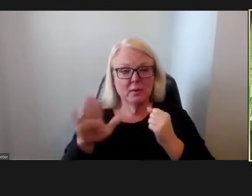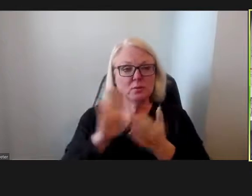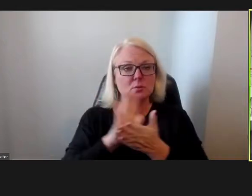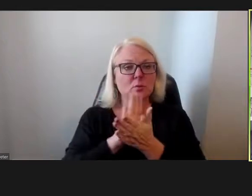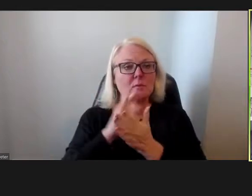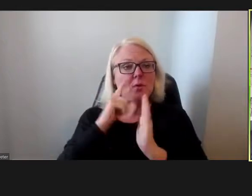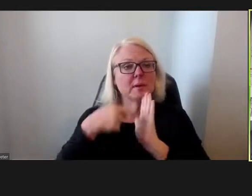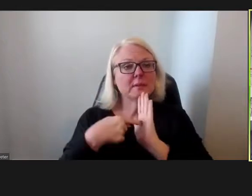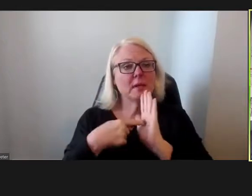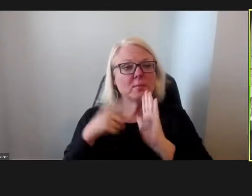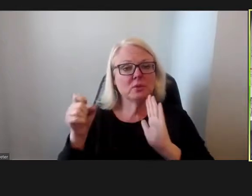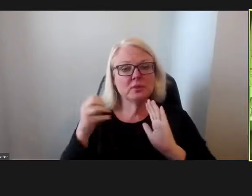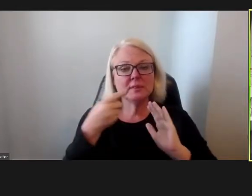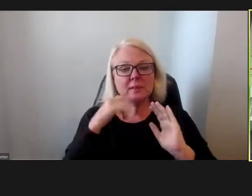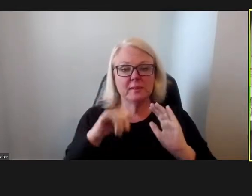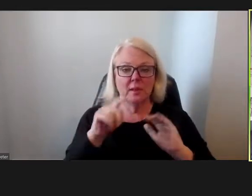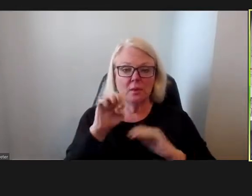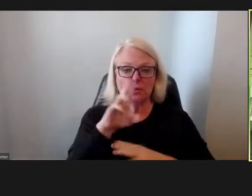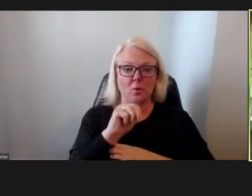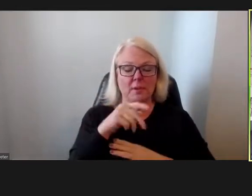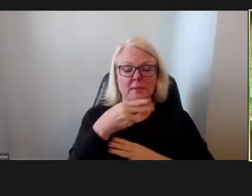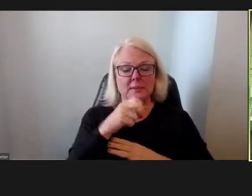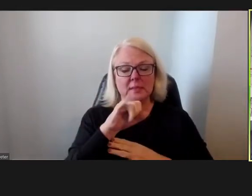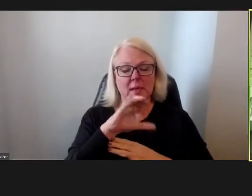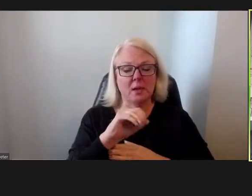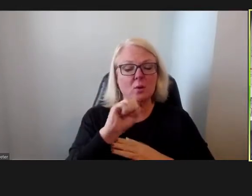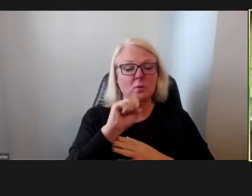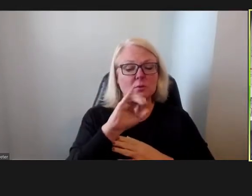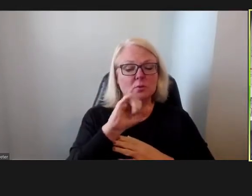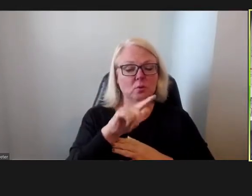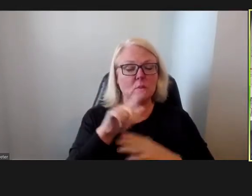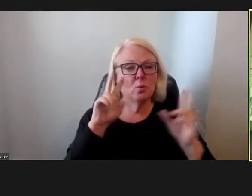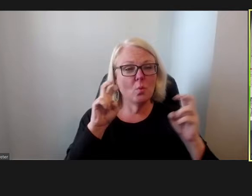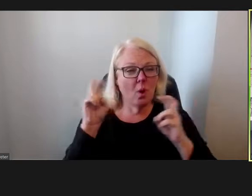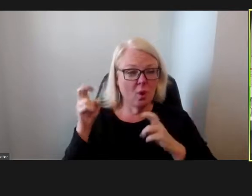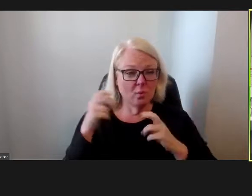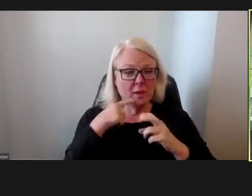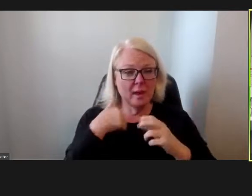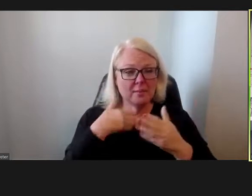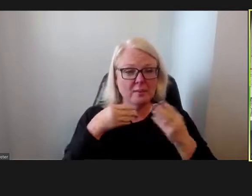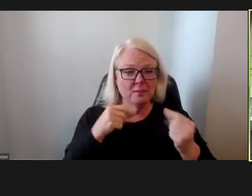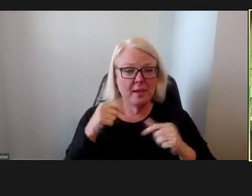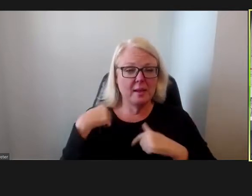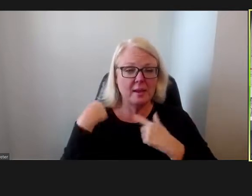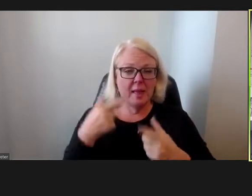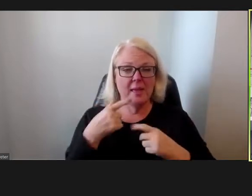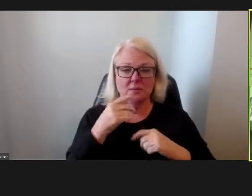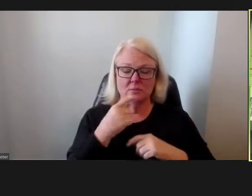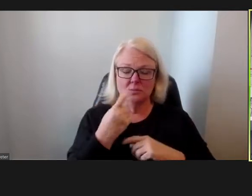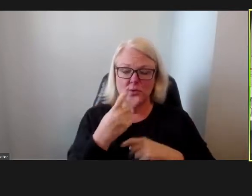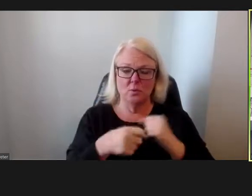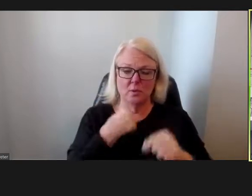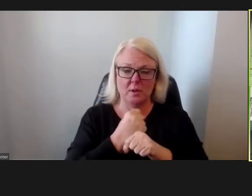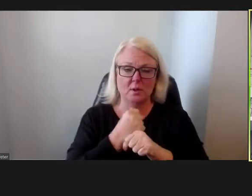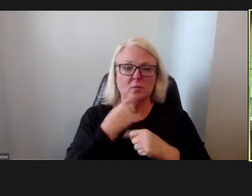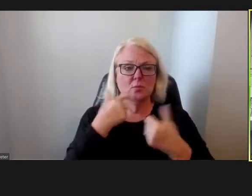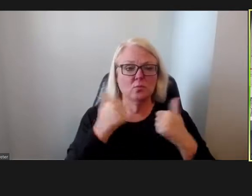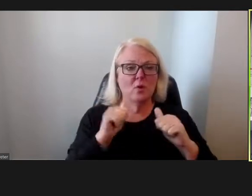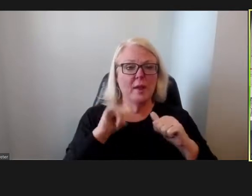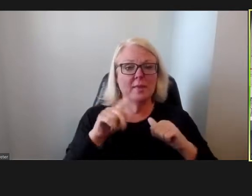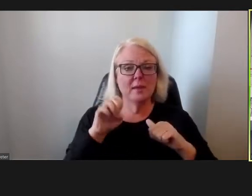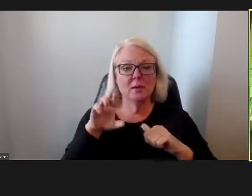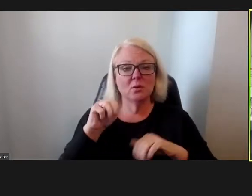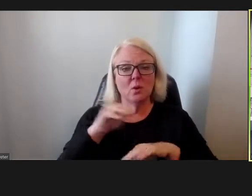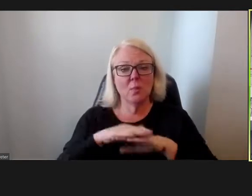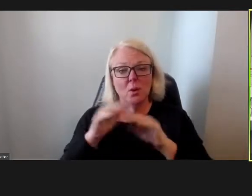example, she says of the term psychosocial, quote, having spent the last couple years trying this term out, on the